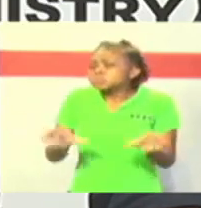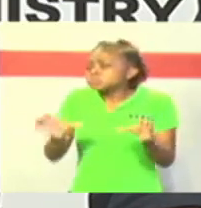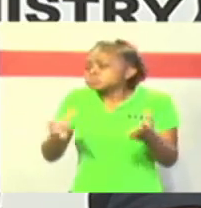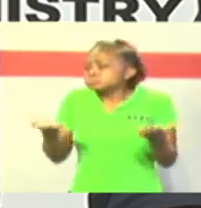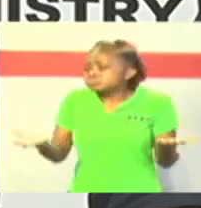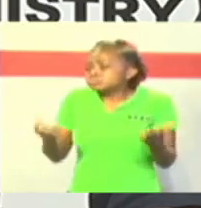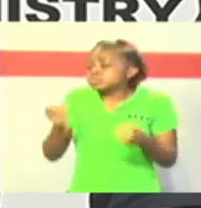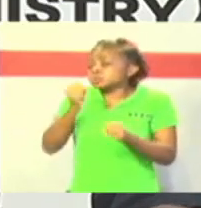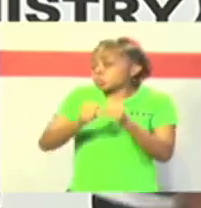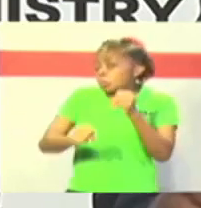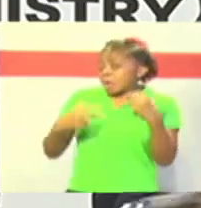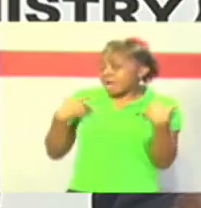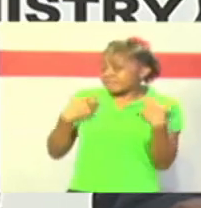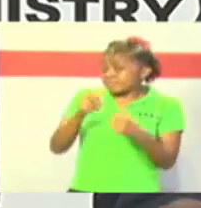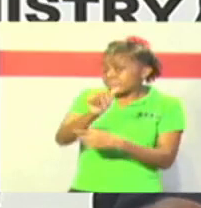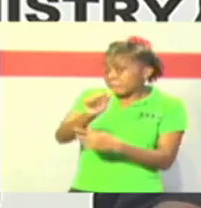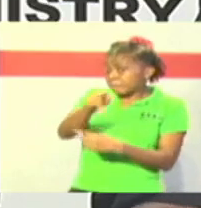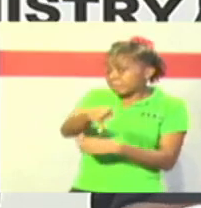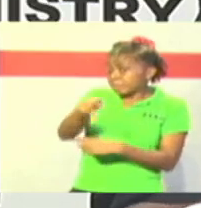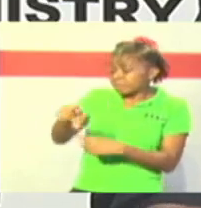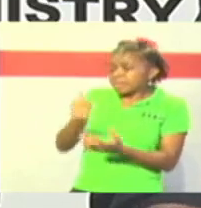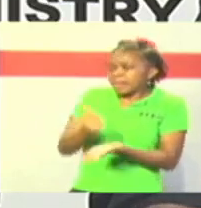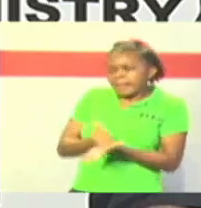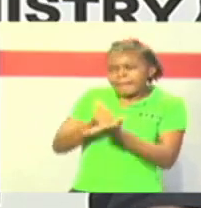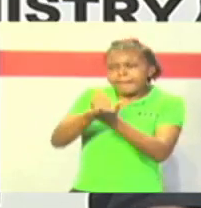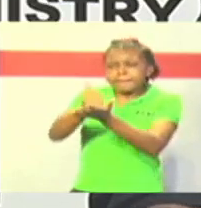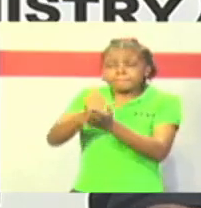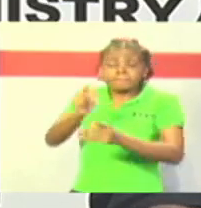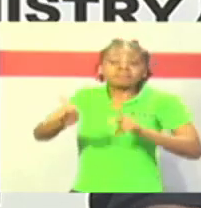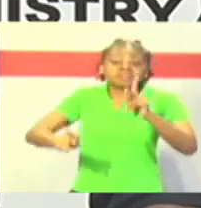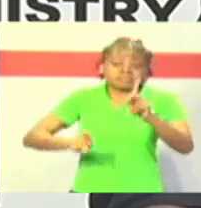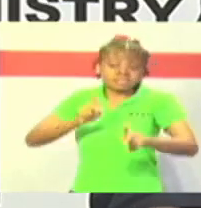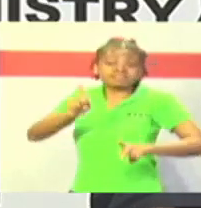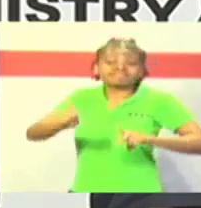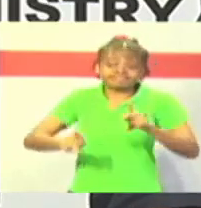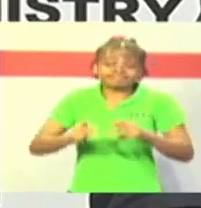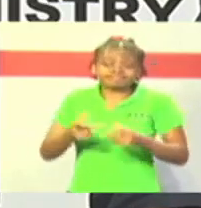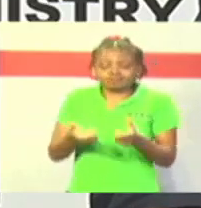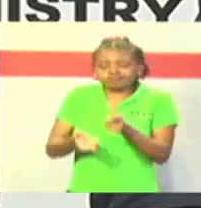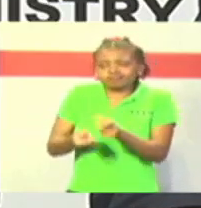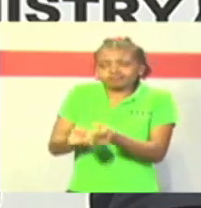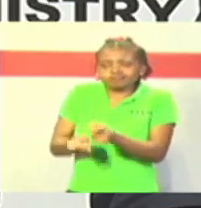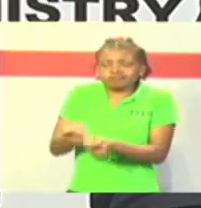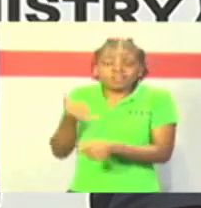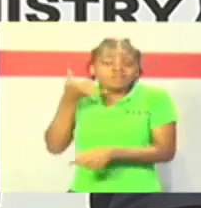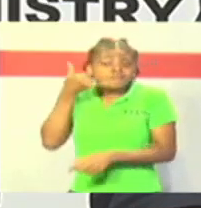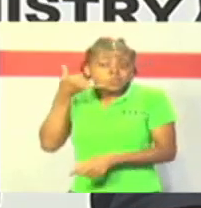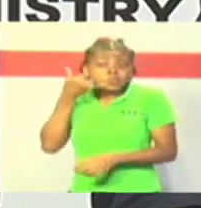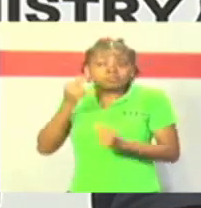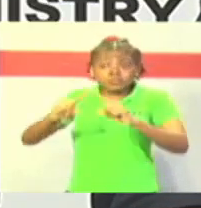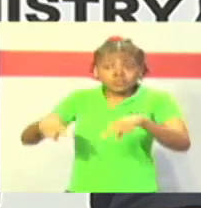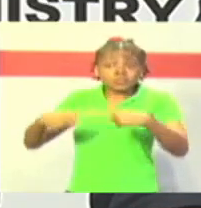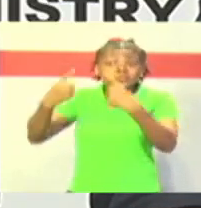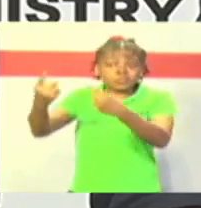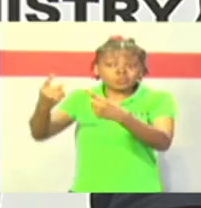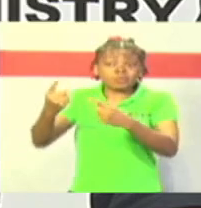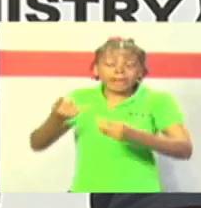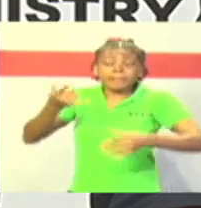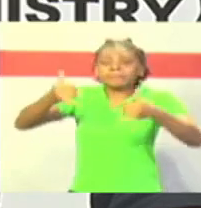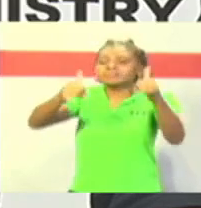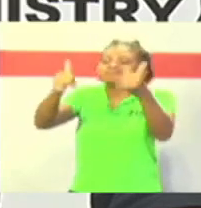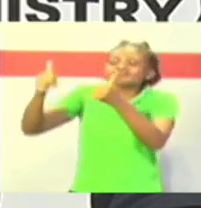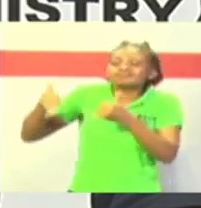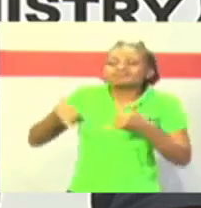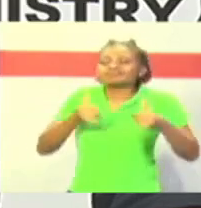NCRH's COVID preview app on Play Store. We currently are